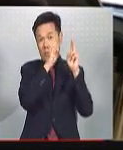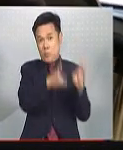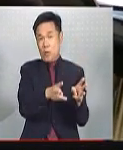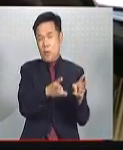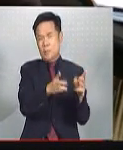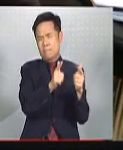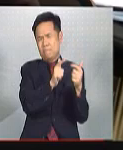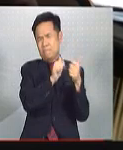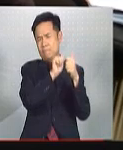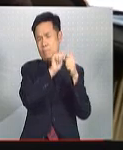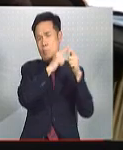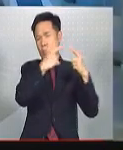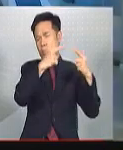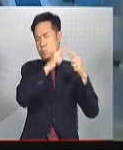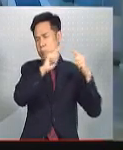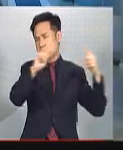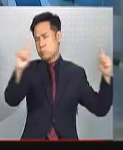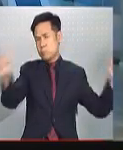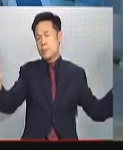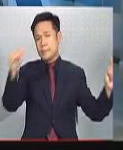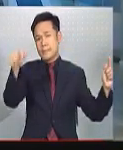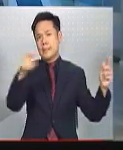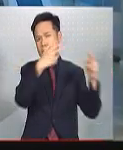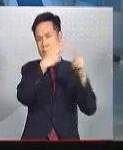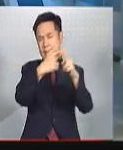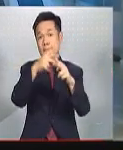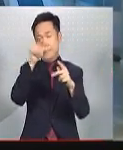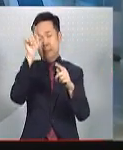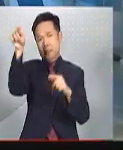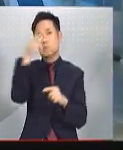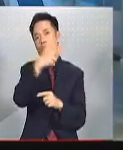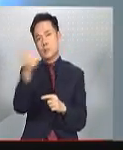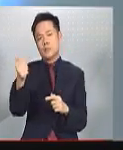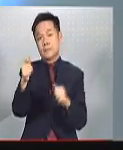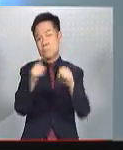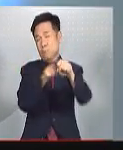terpanjang di Indonesia, Cikopo Palimanan, Cipali.